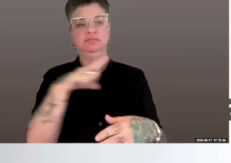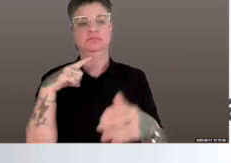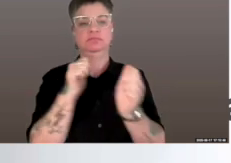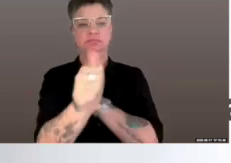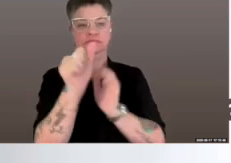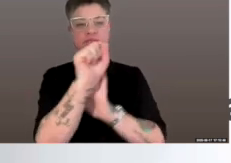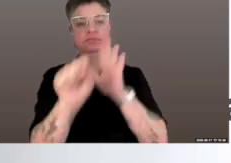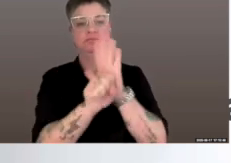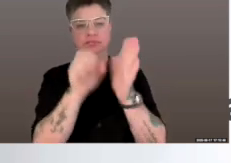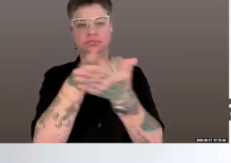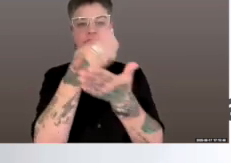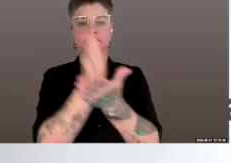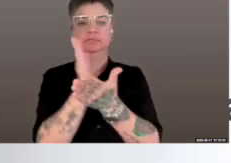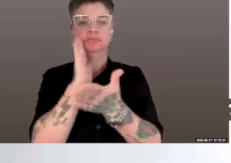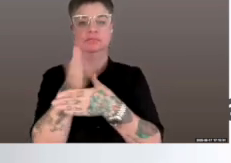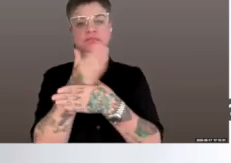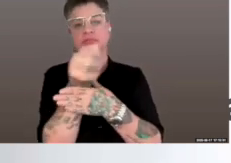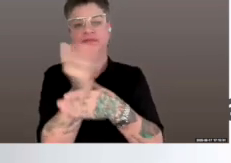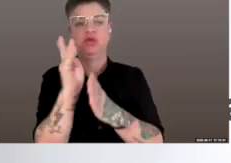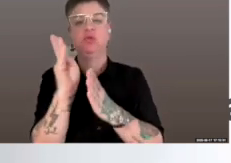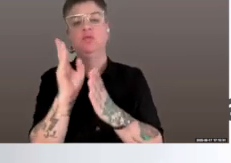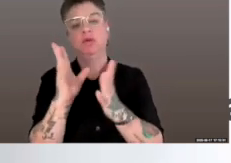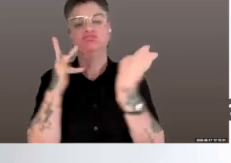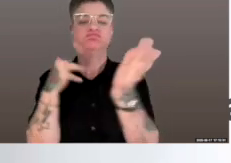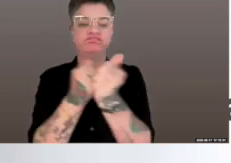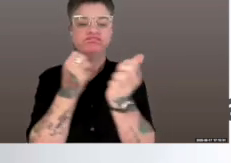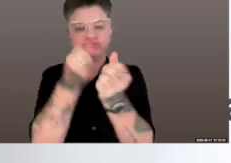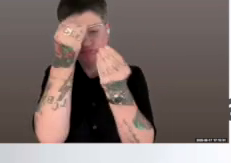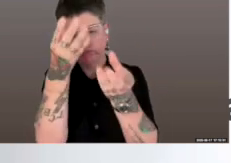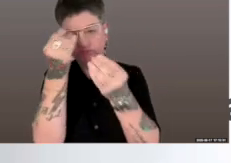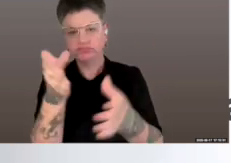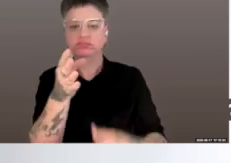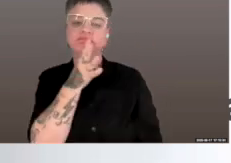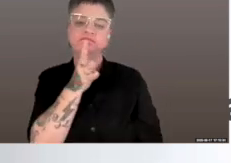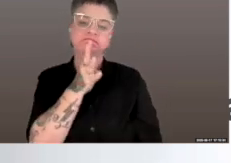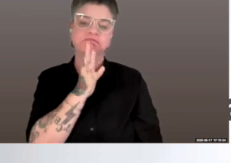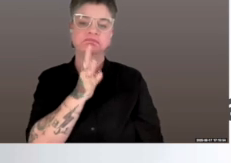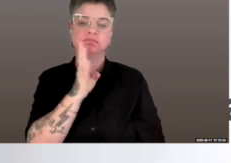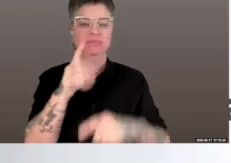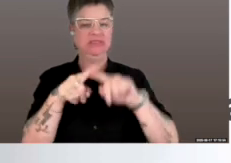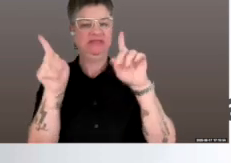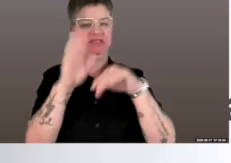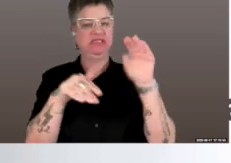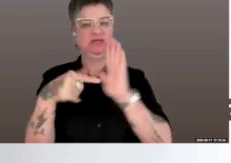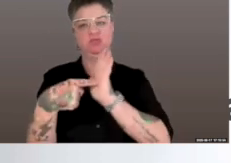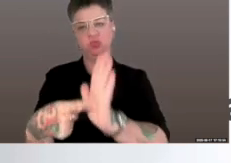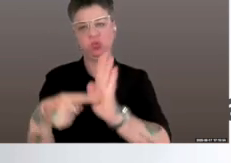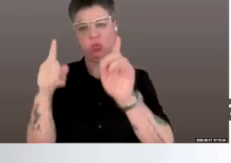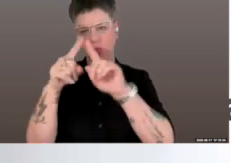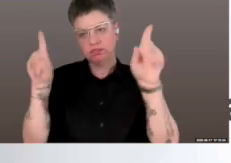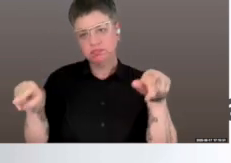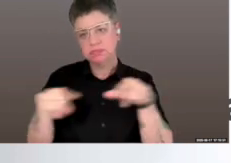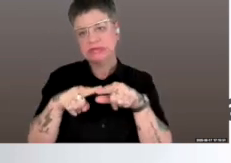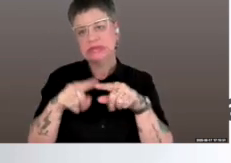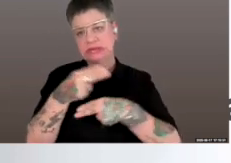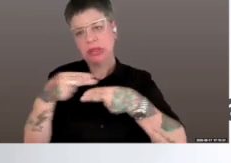until September 12th to pass bills that could amend the state budget by adding or